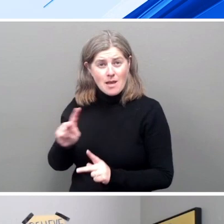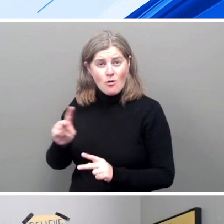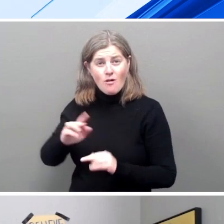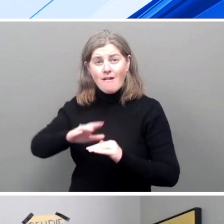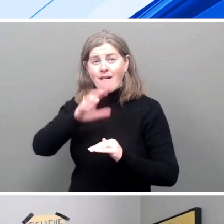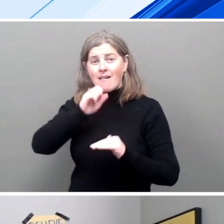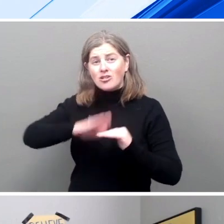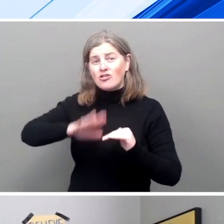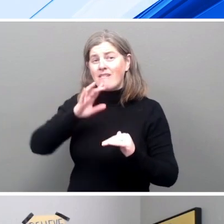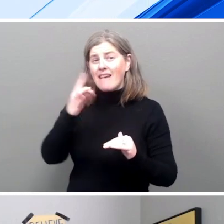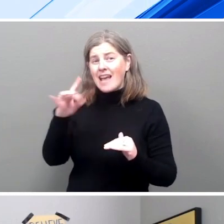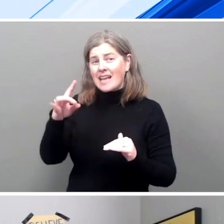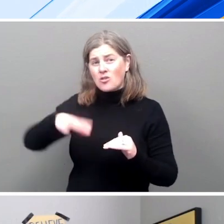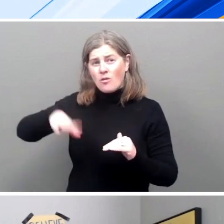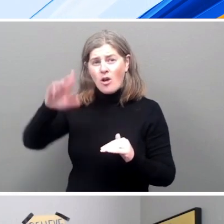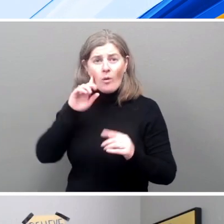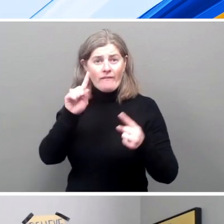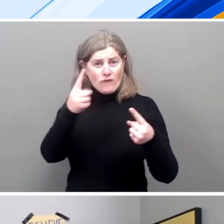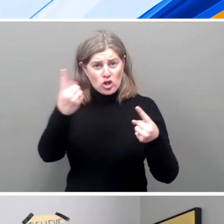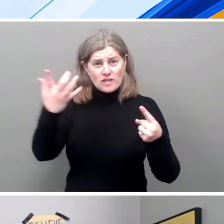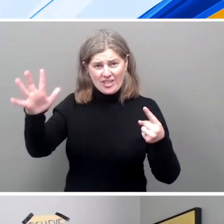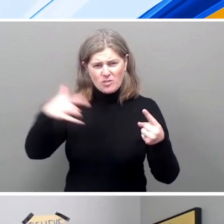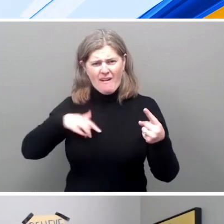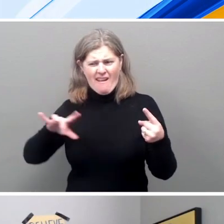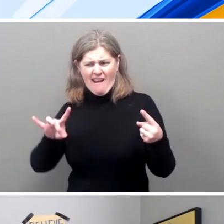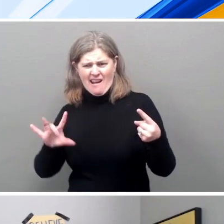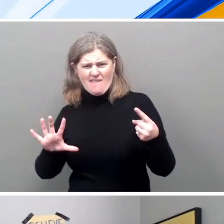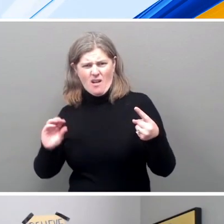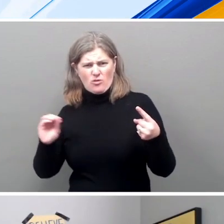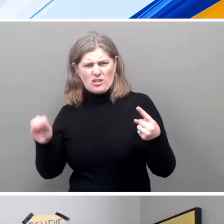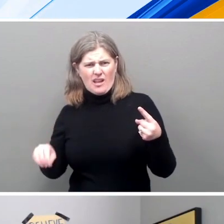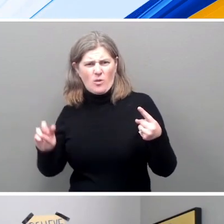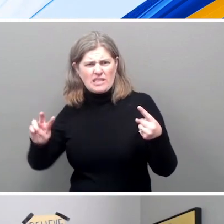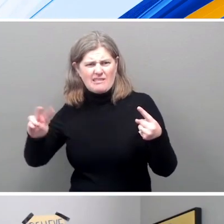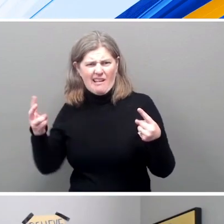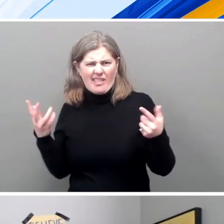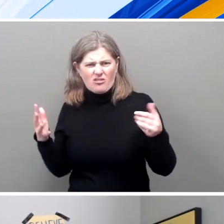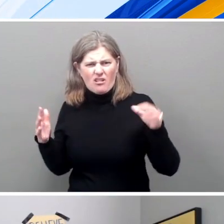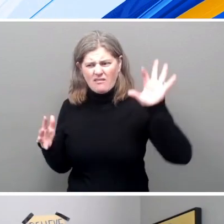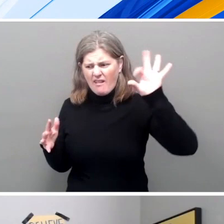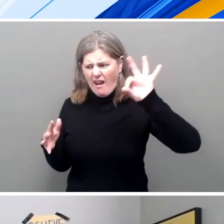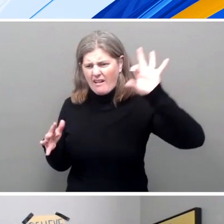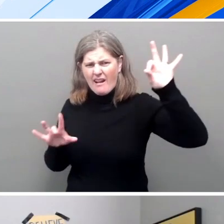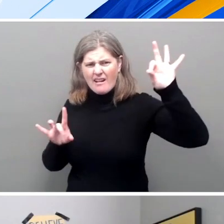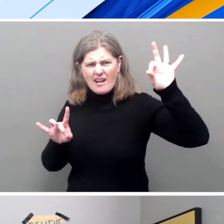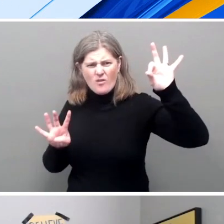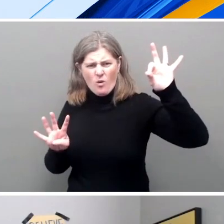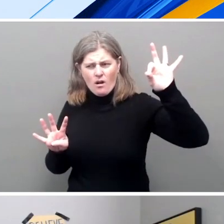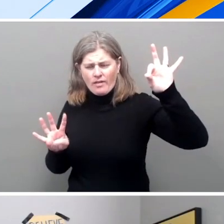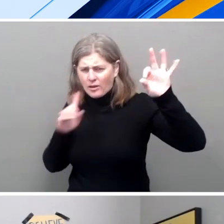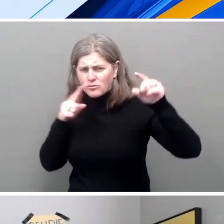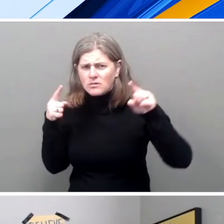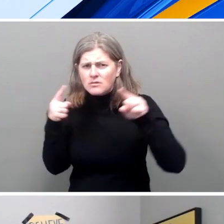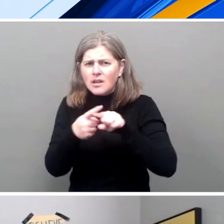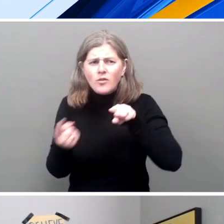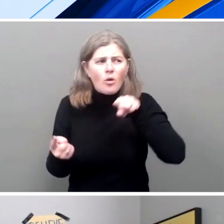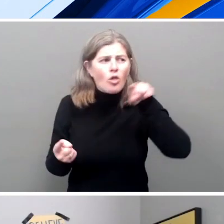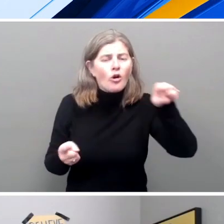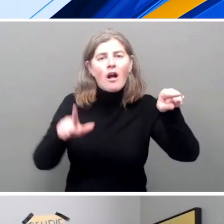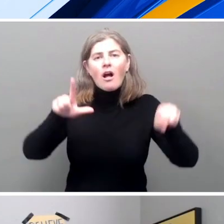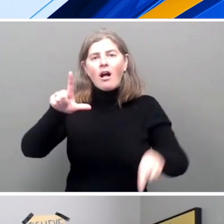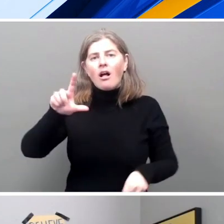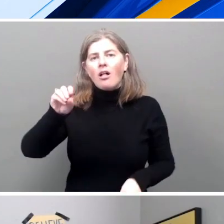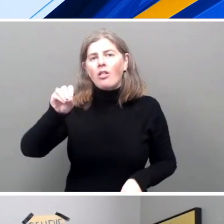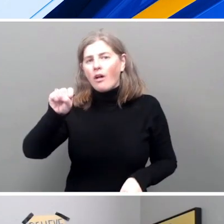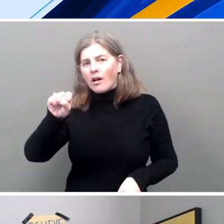older with the first shot, but only 85% with the second shot. And that's a real contrast. If you look at like Los Alamos County